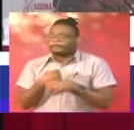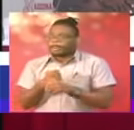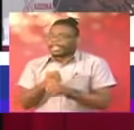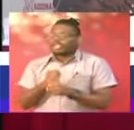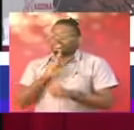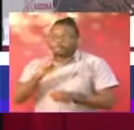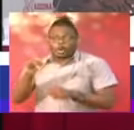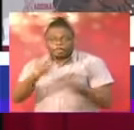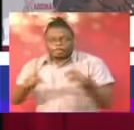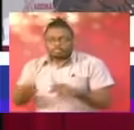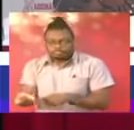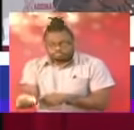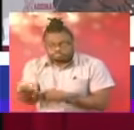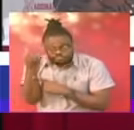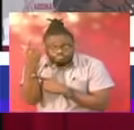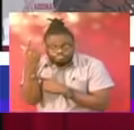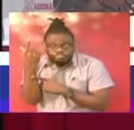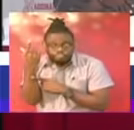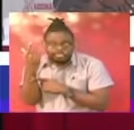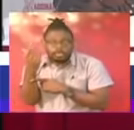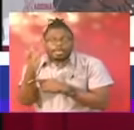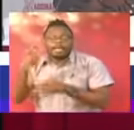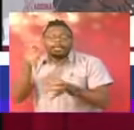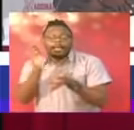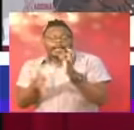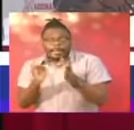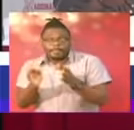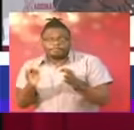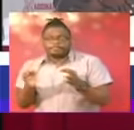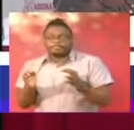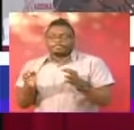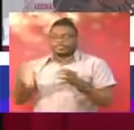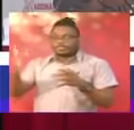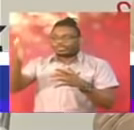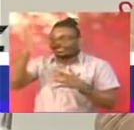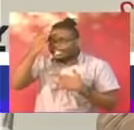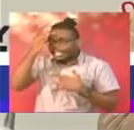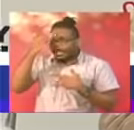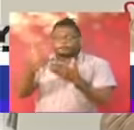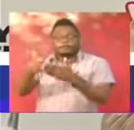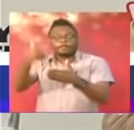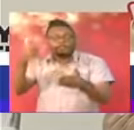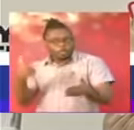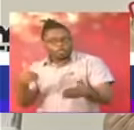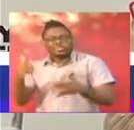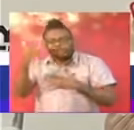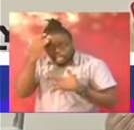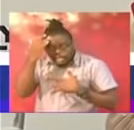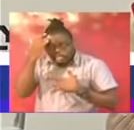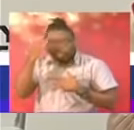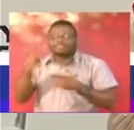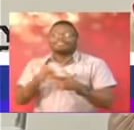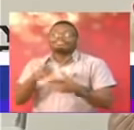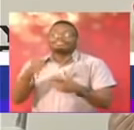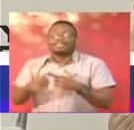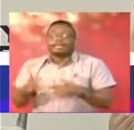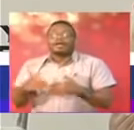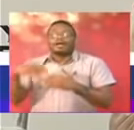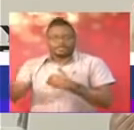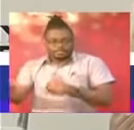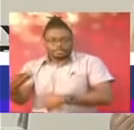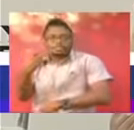a vaccination, if there are other comorbid or premorbid conditions from which a patient may have suffered prior